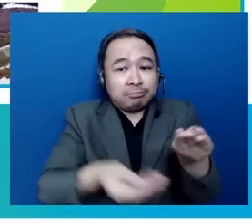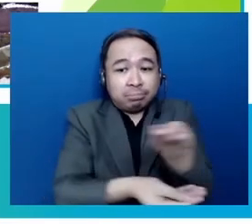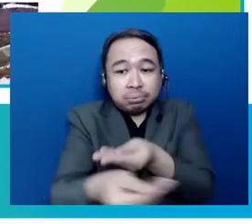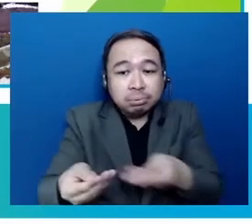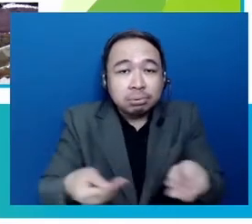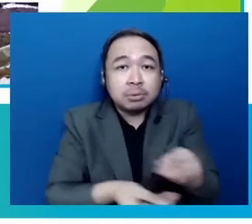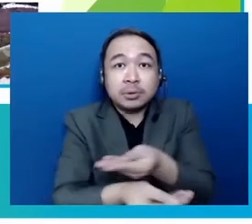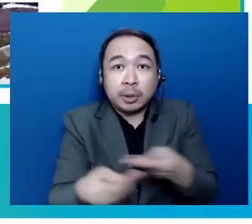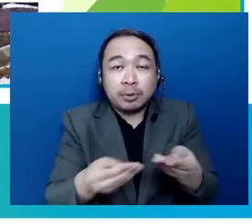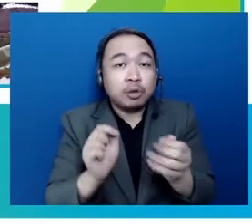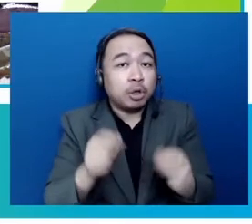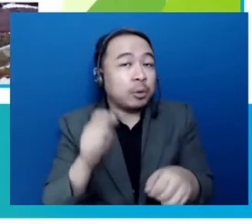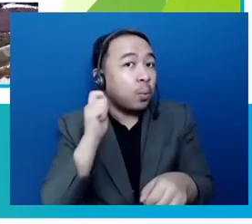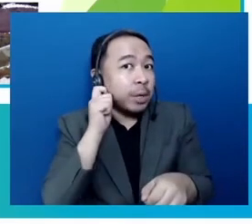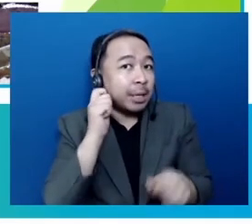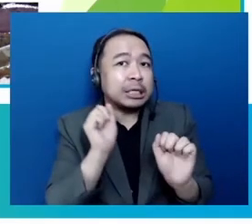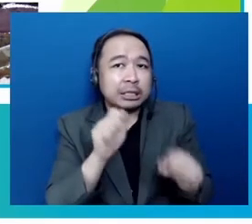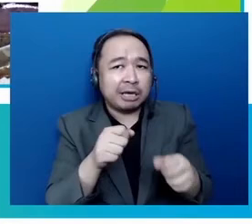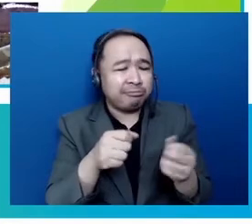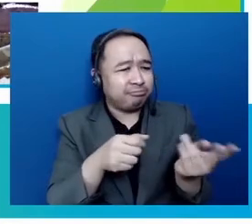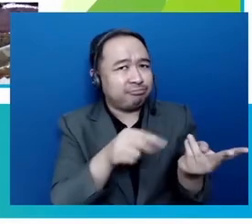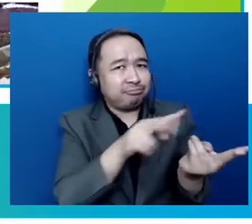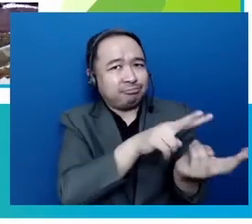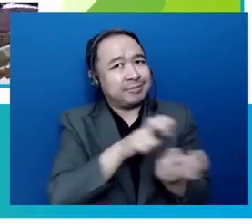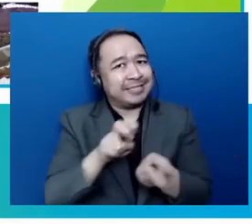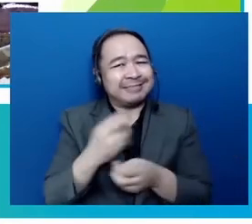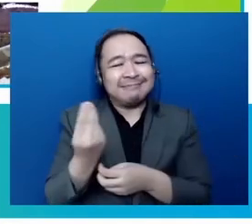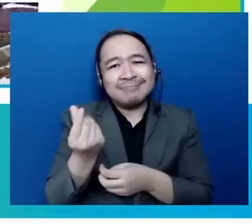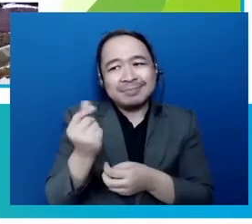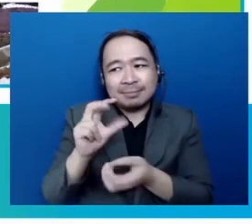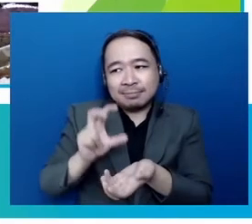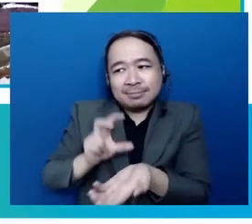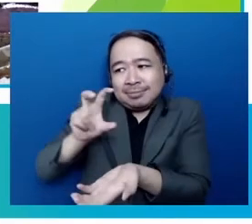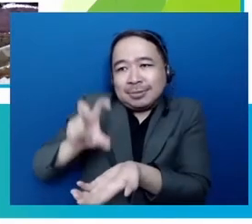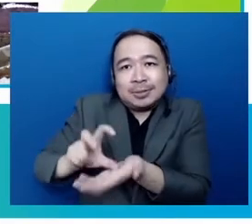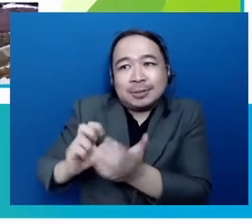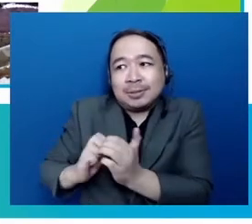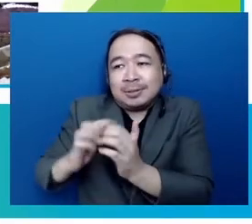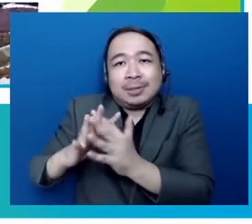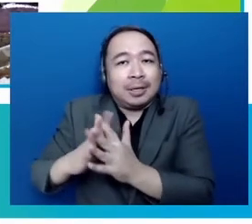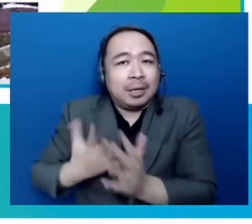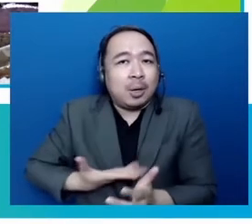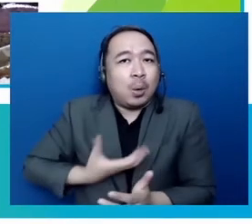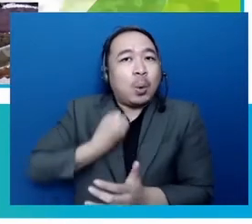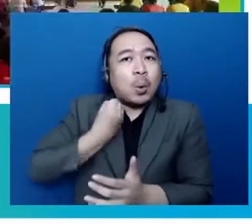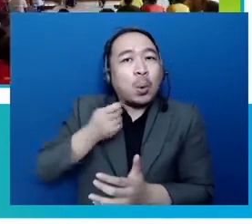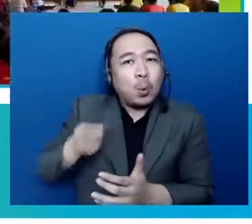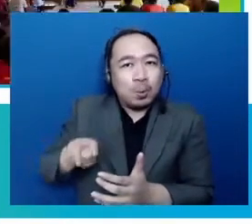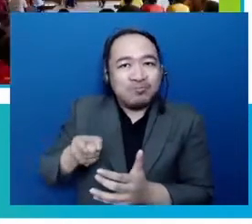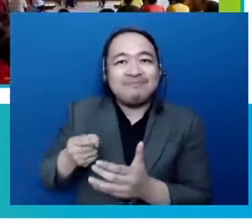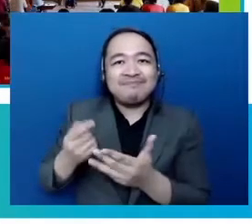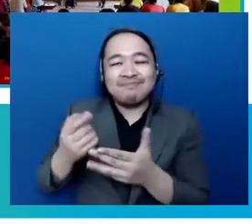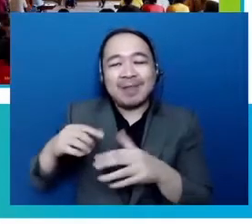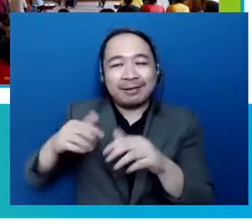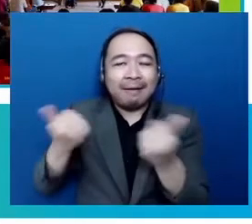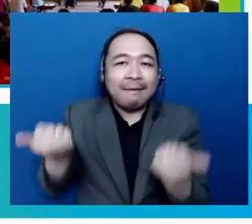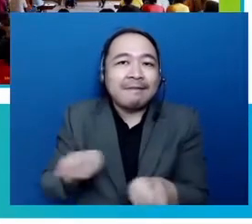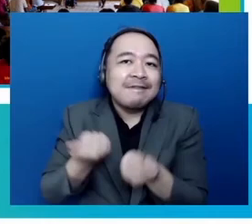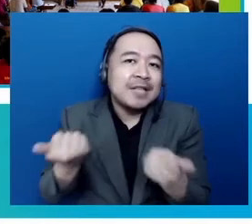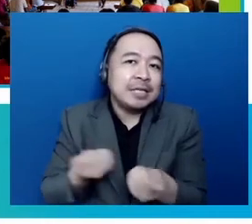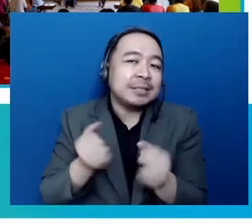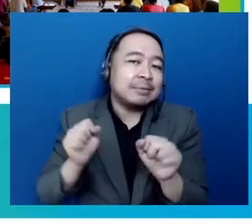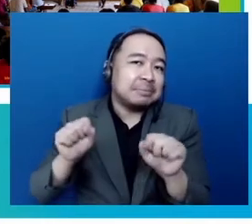other alternative income generating activities. Next slide.